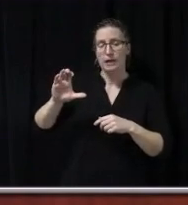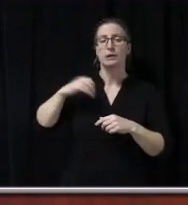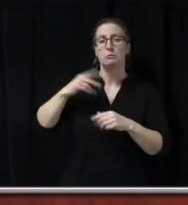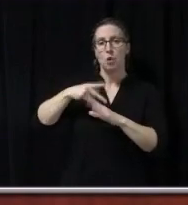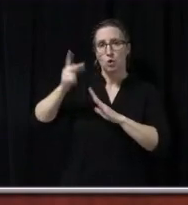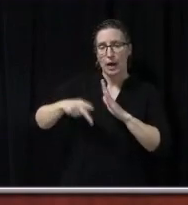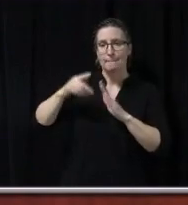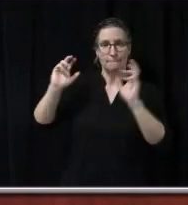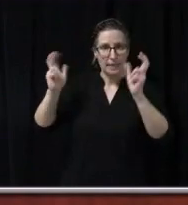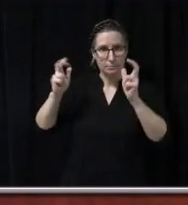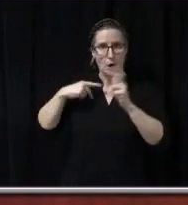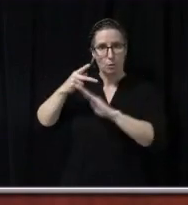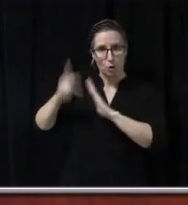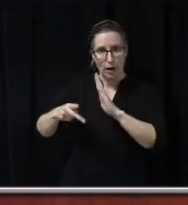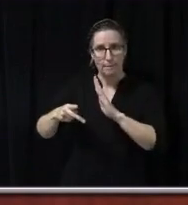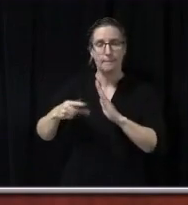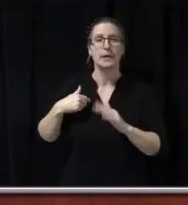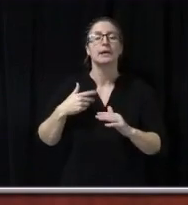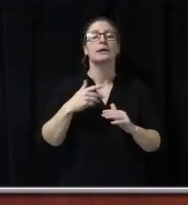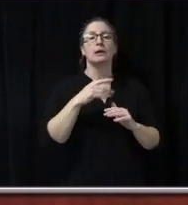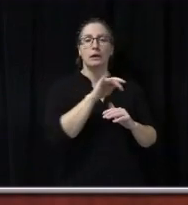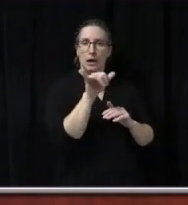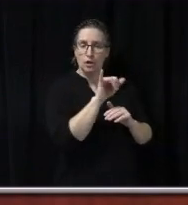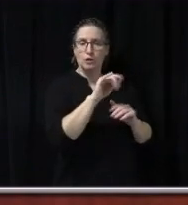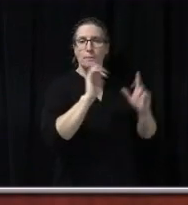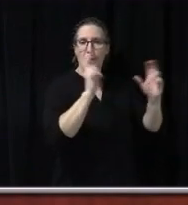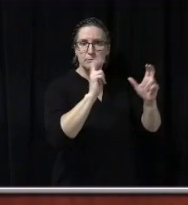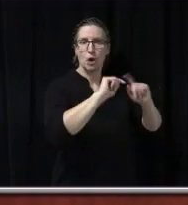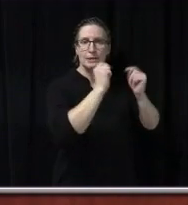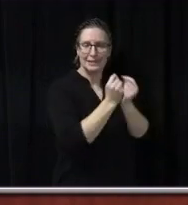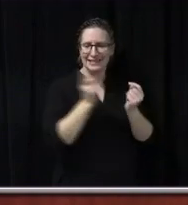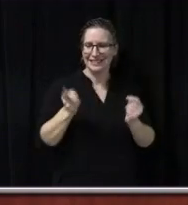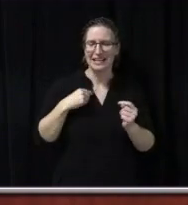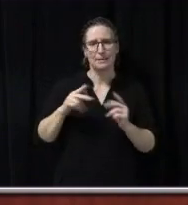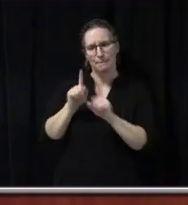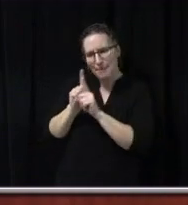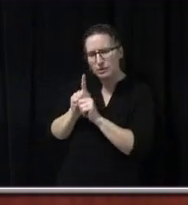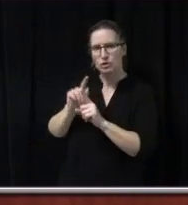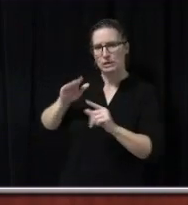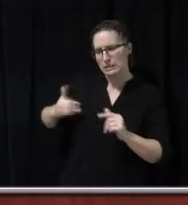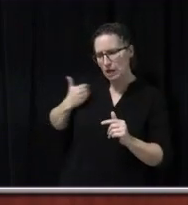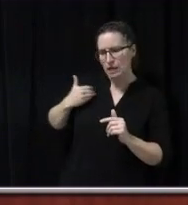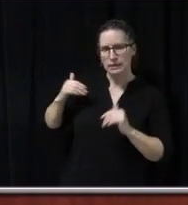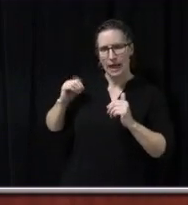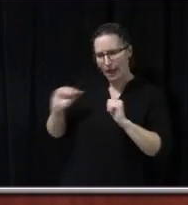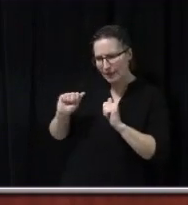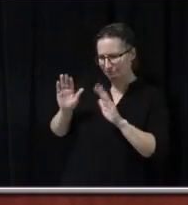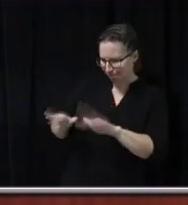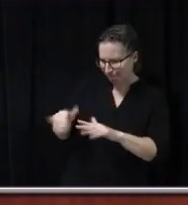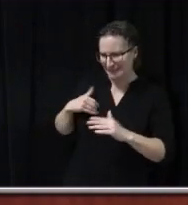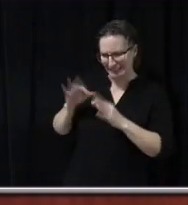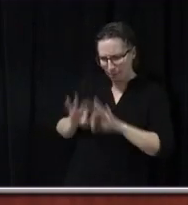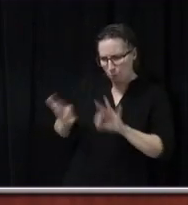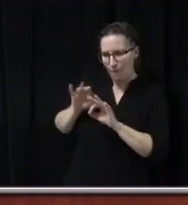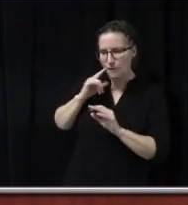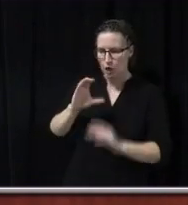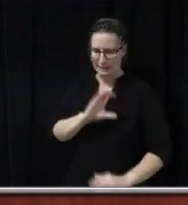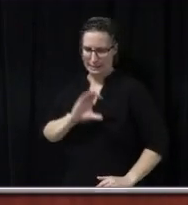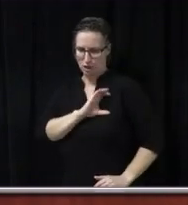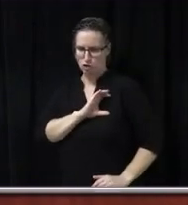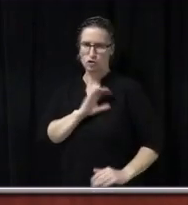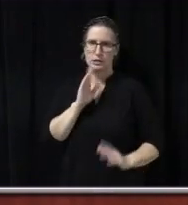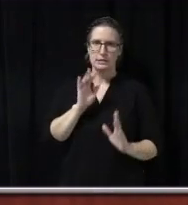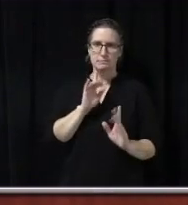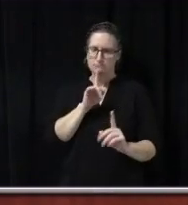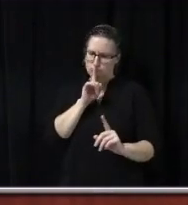UW-Whitewater men's and women's club basketball teams, Jordyn mentored young athletes, emphasizing the importance of character, integrity,